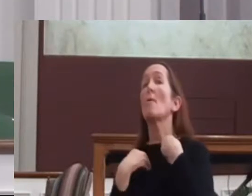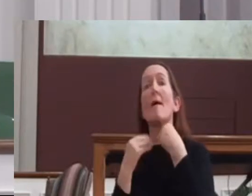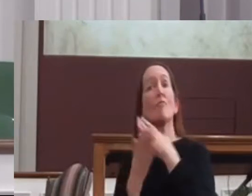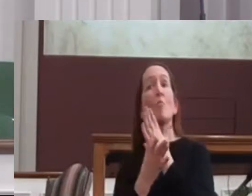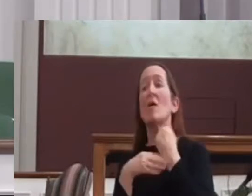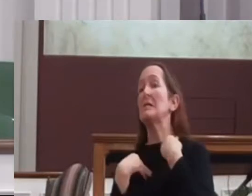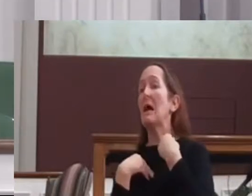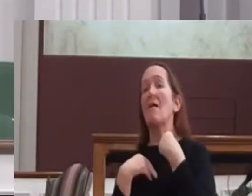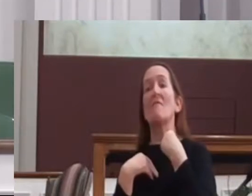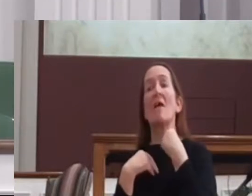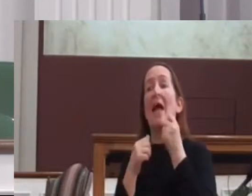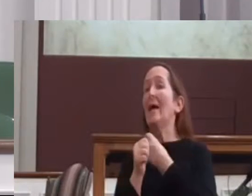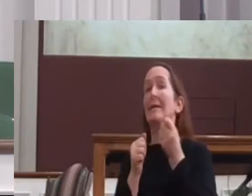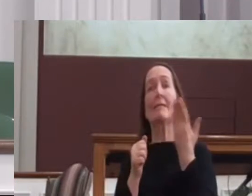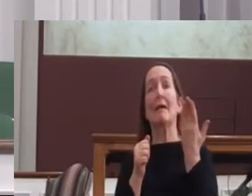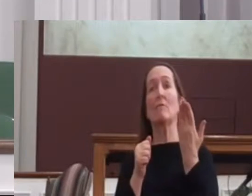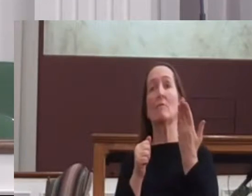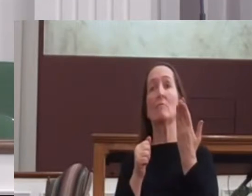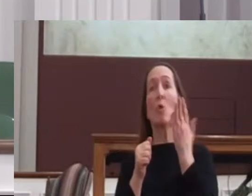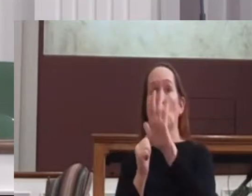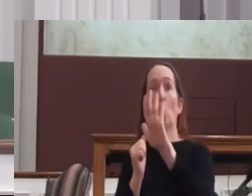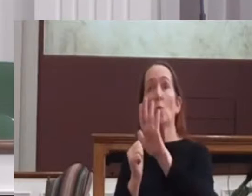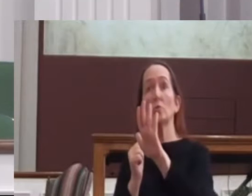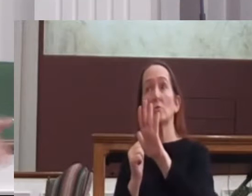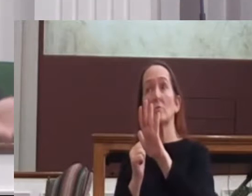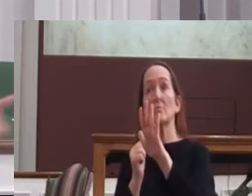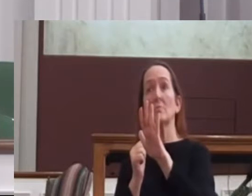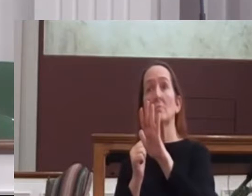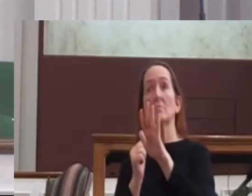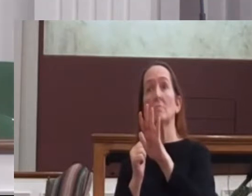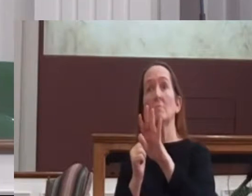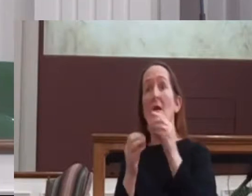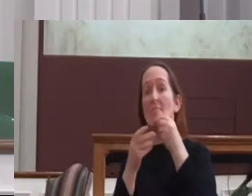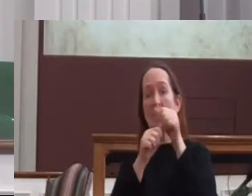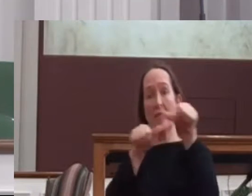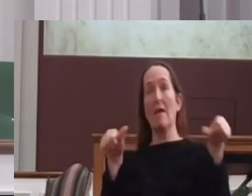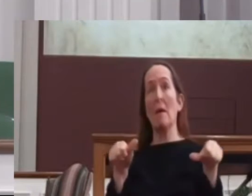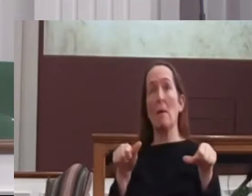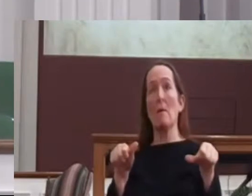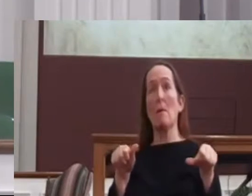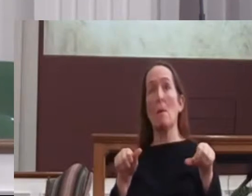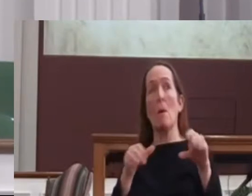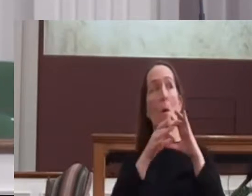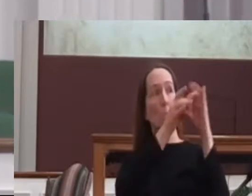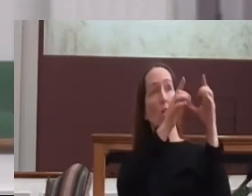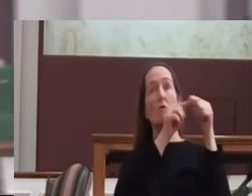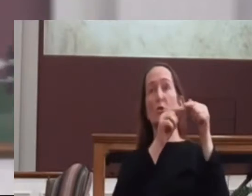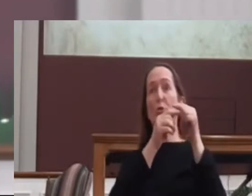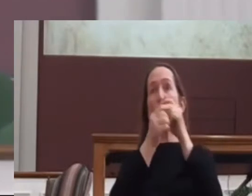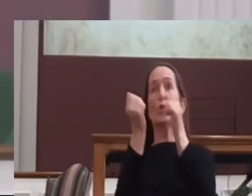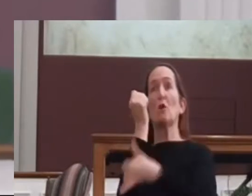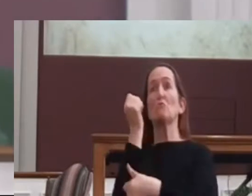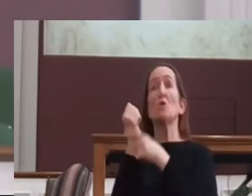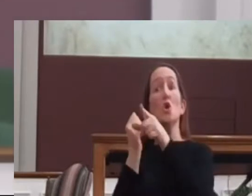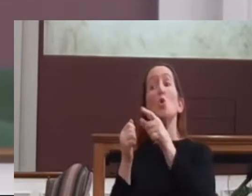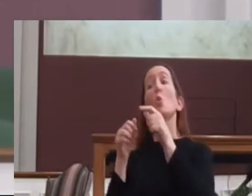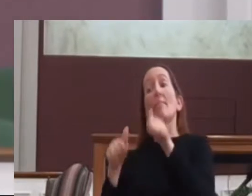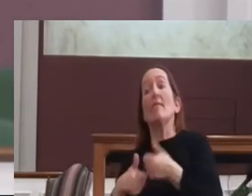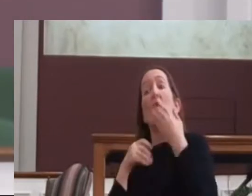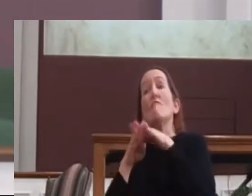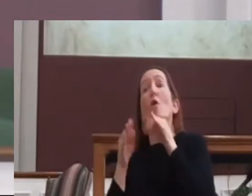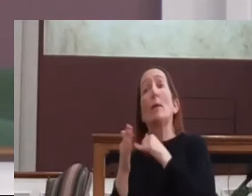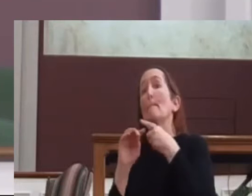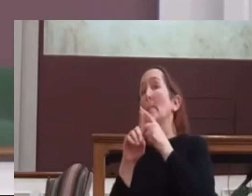places around this world where you don't have the right to have anything of your own. When it comes to land, it belongs